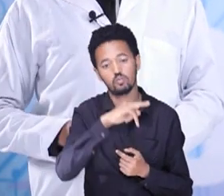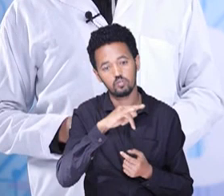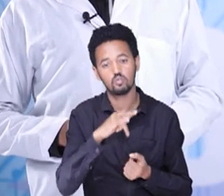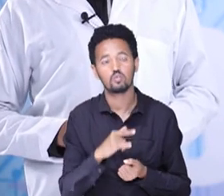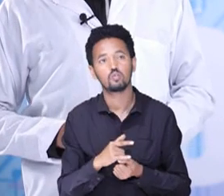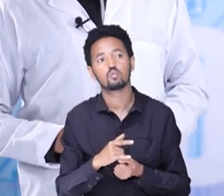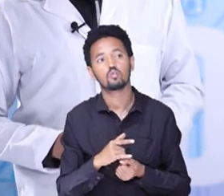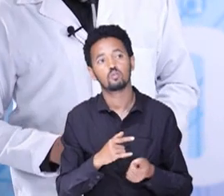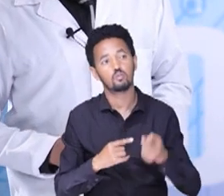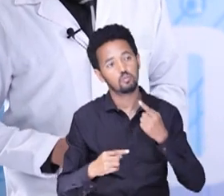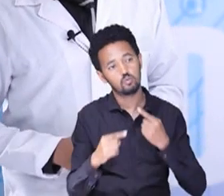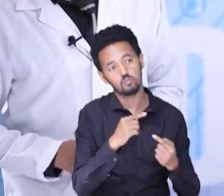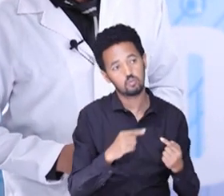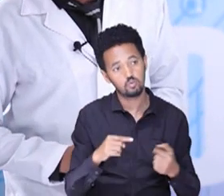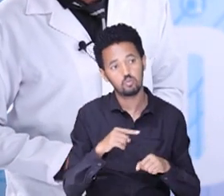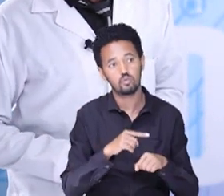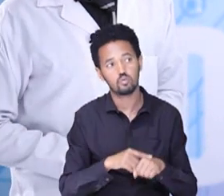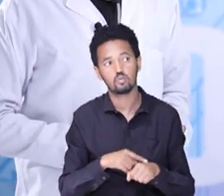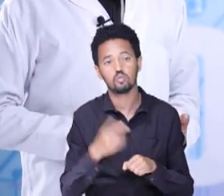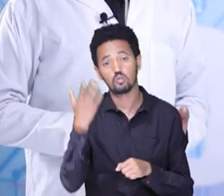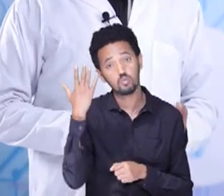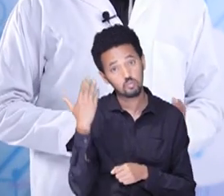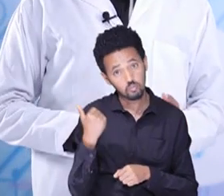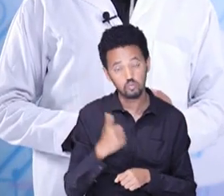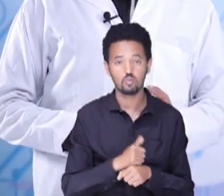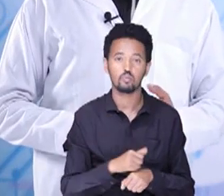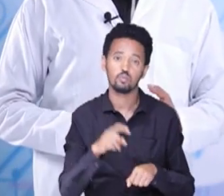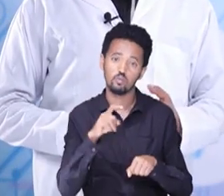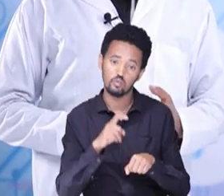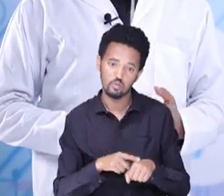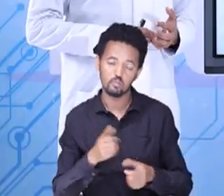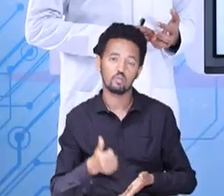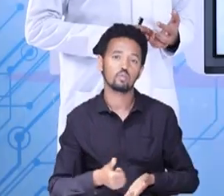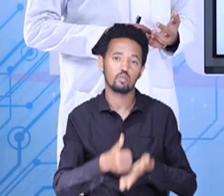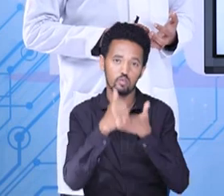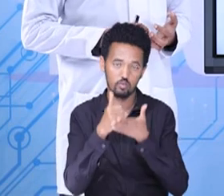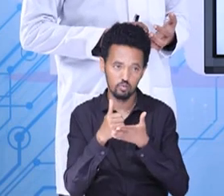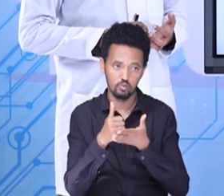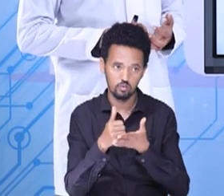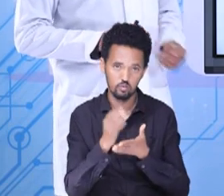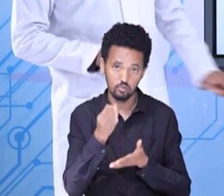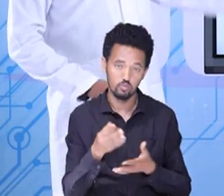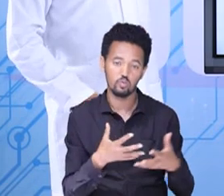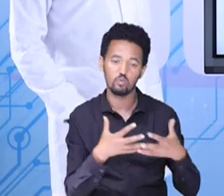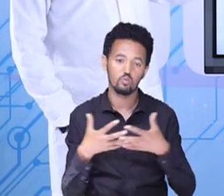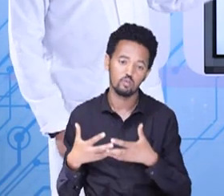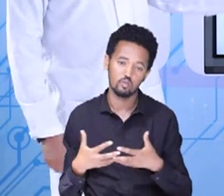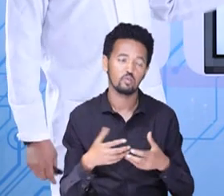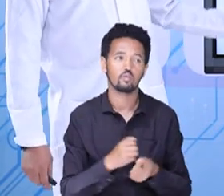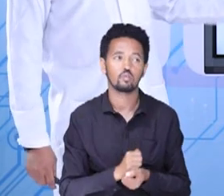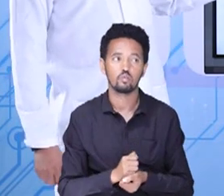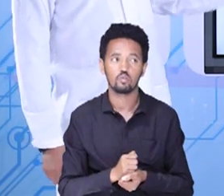Airlines was established in 1945 by the help of USA.